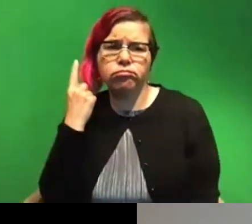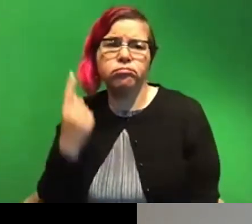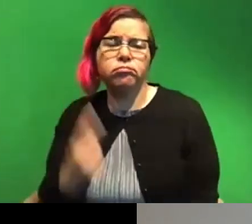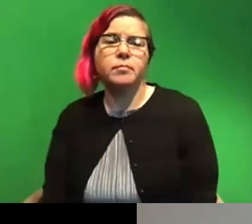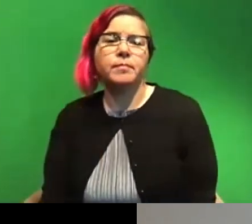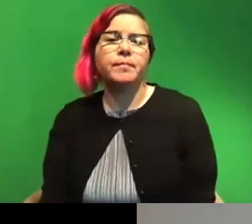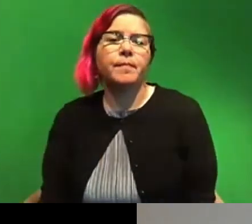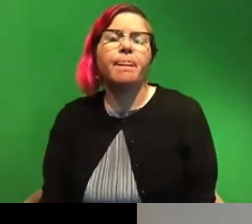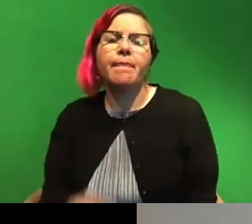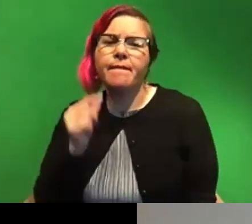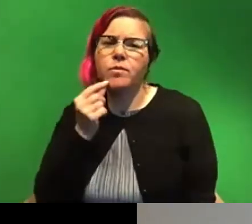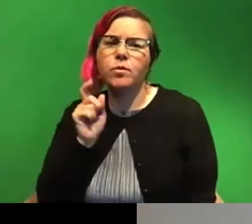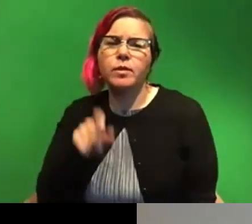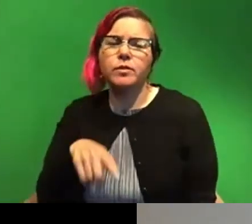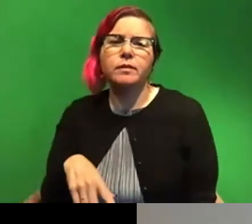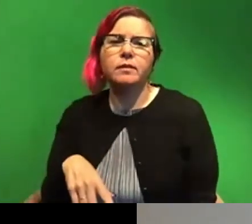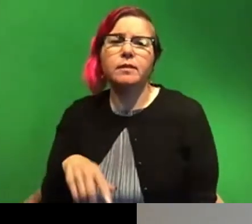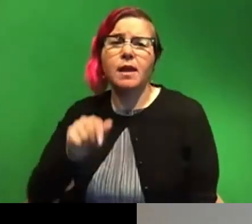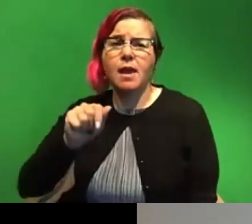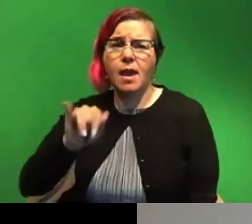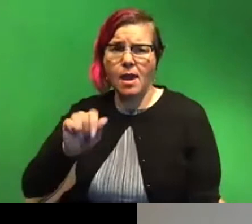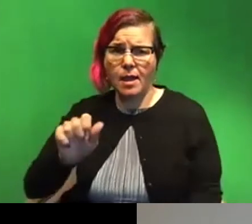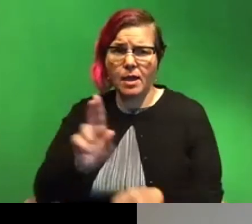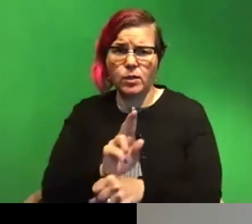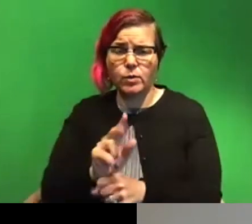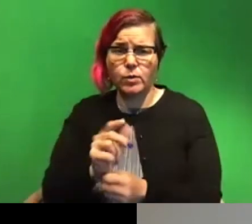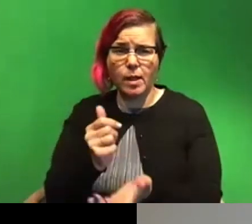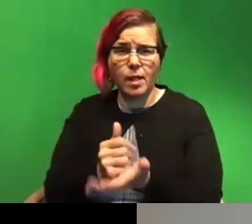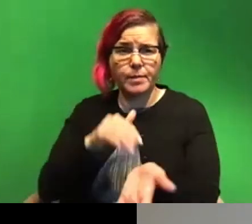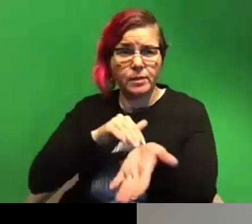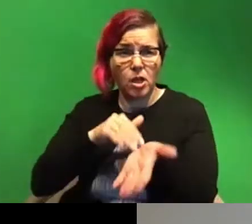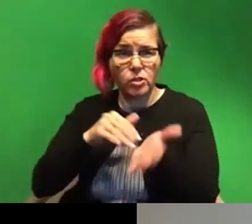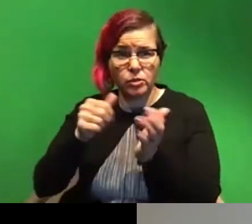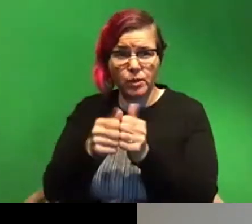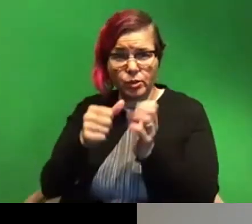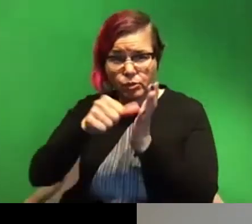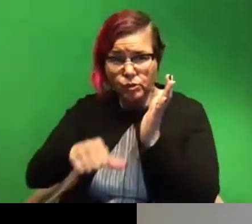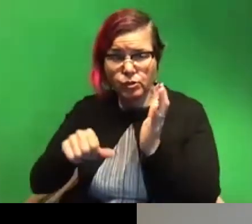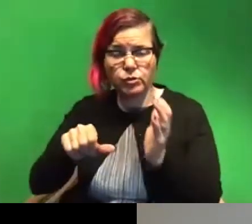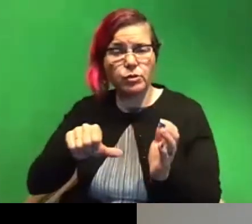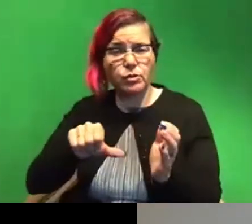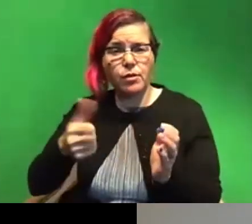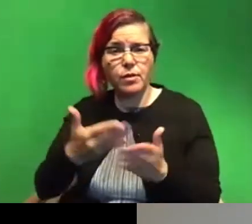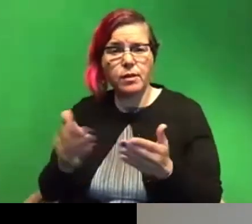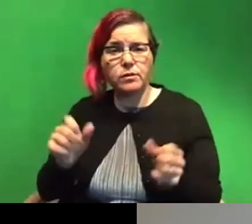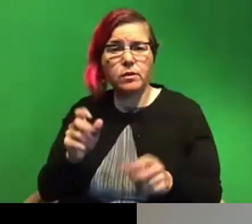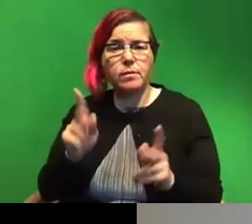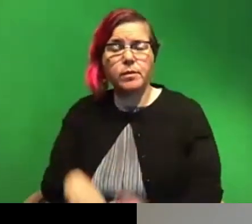Here's a cool question. Can AI be used to help doctors do surgery or other things on a person?